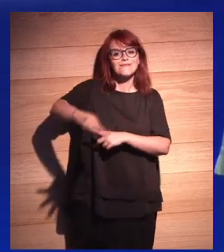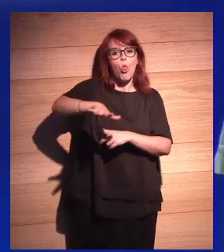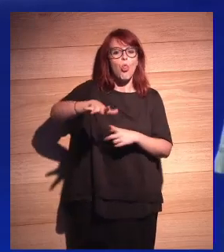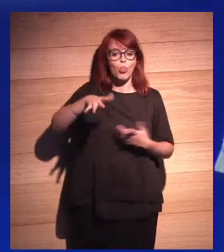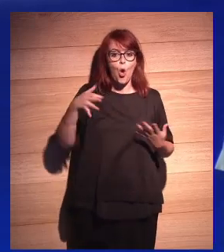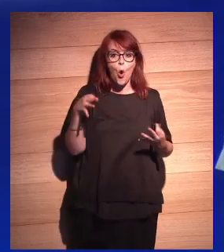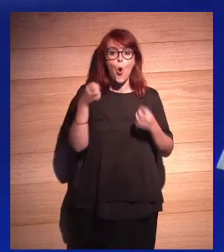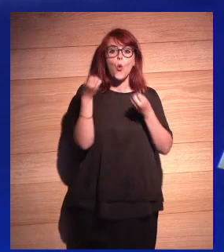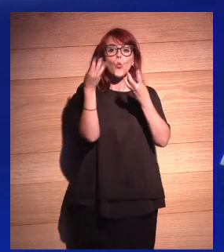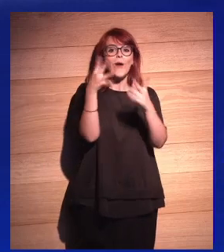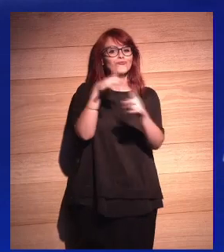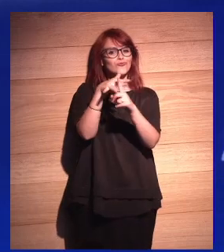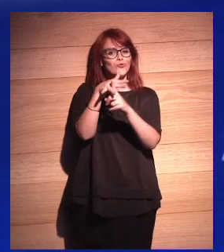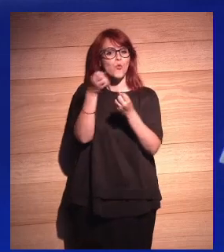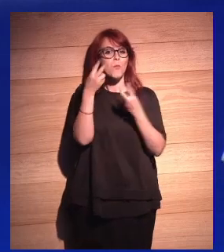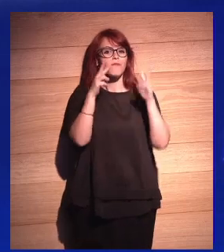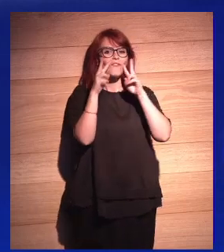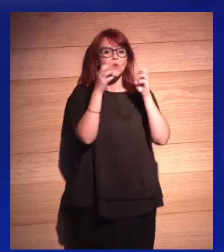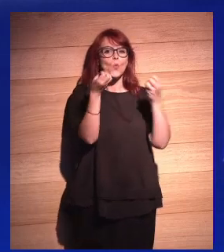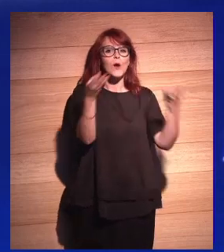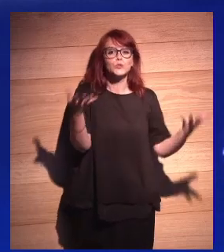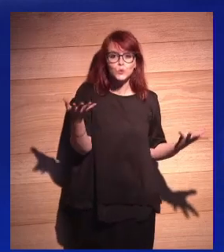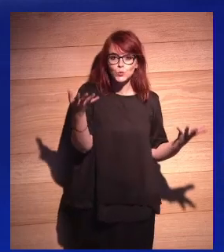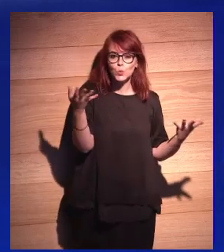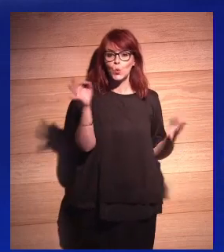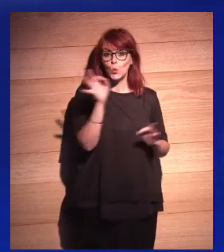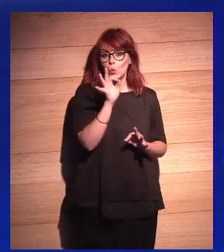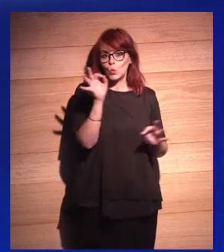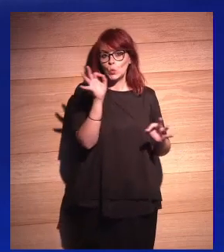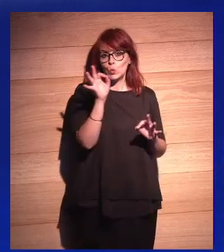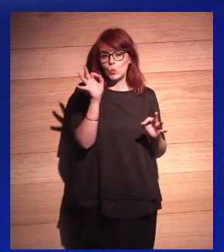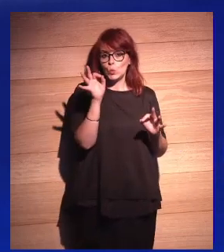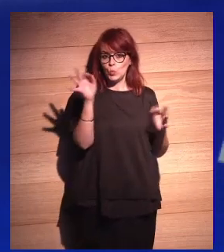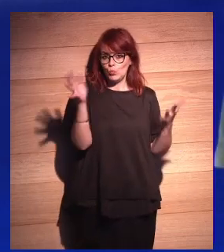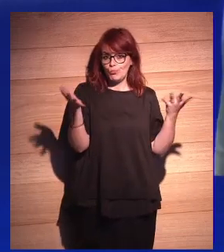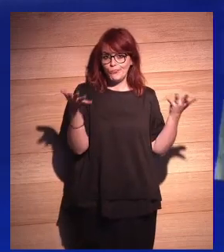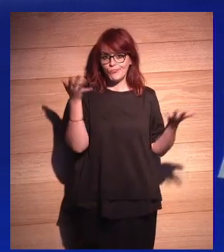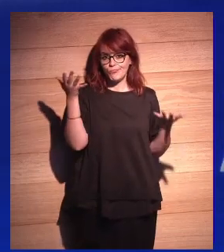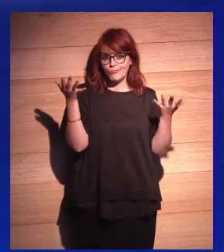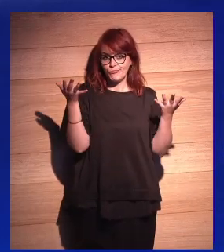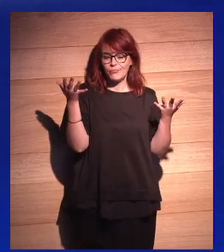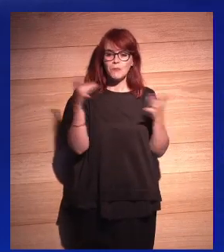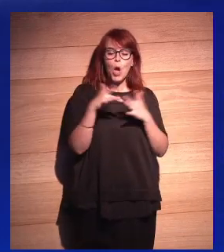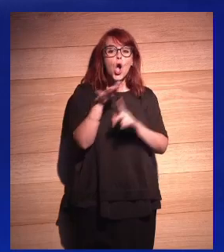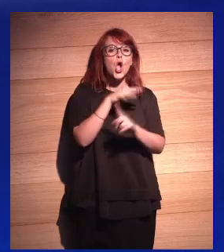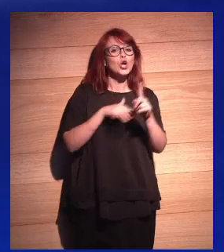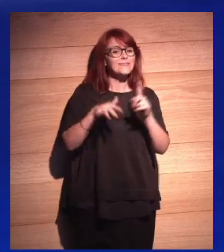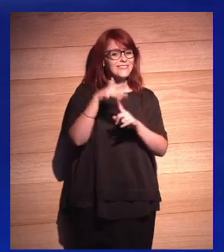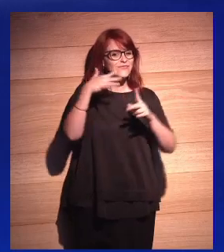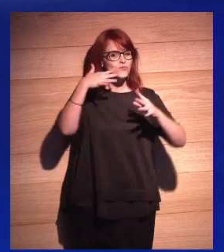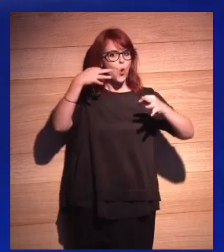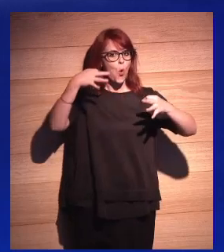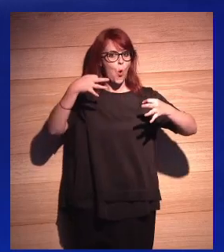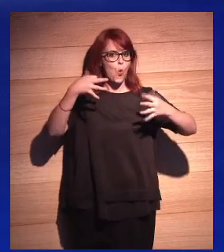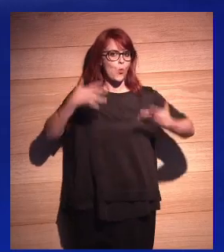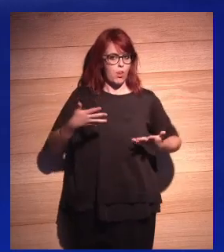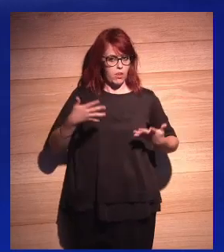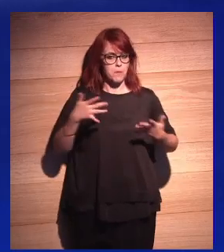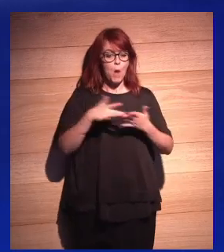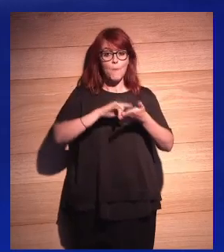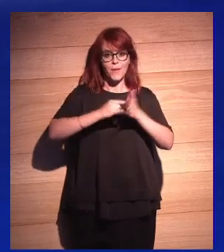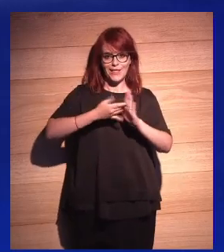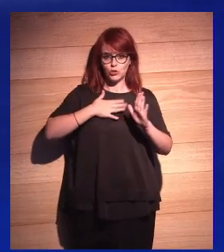account where the work is going to be presented and how many people is going to have access to it and